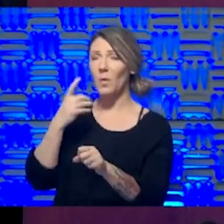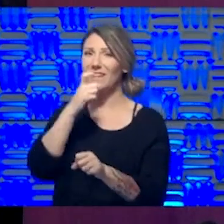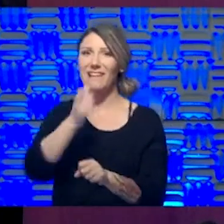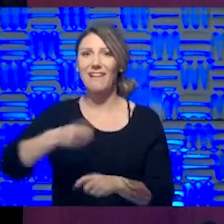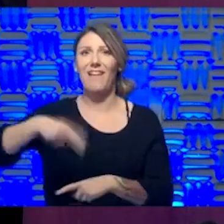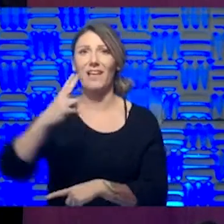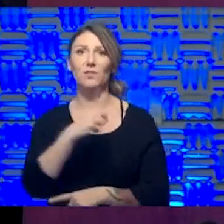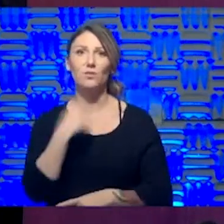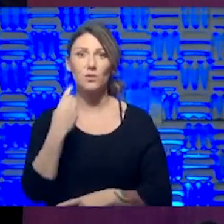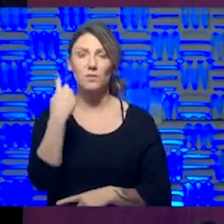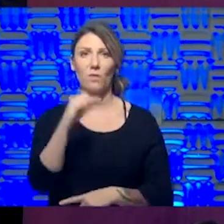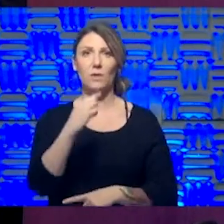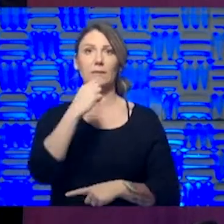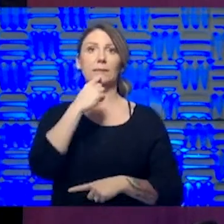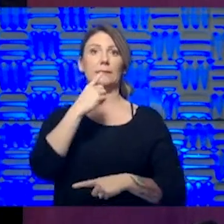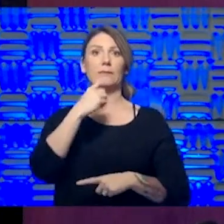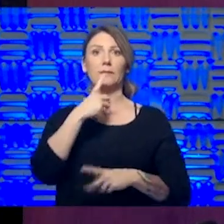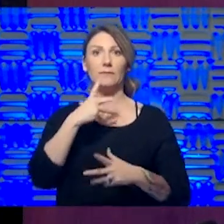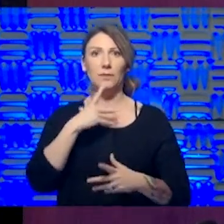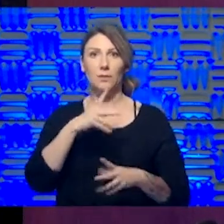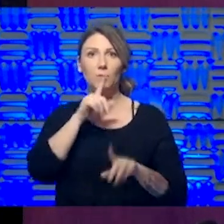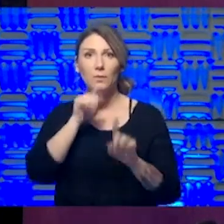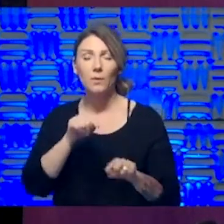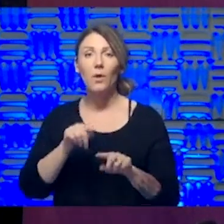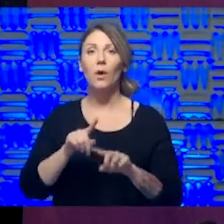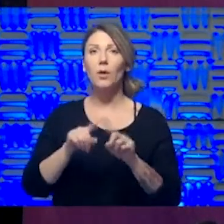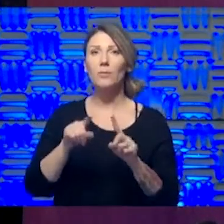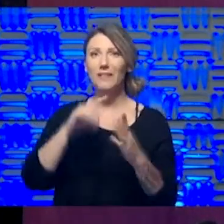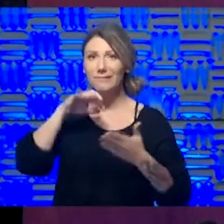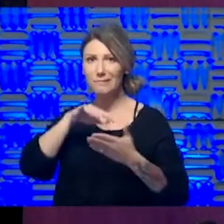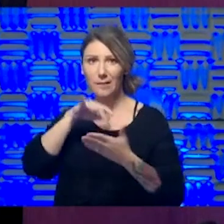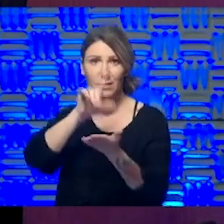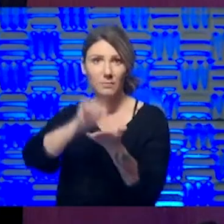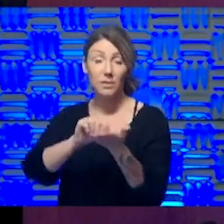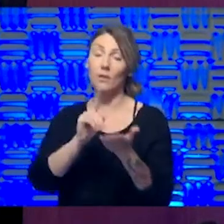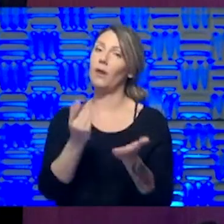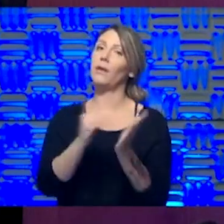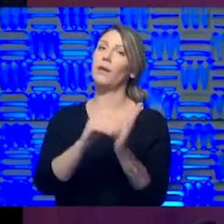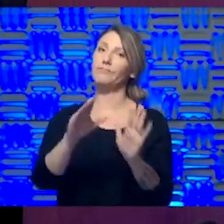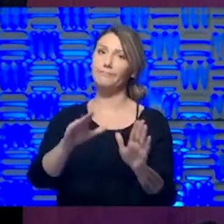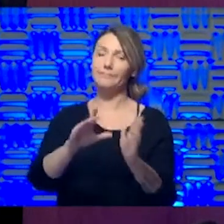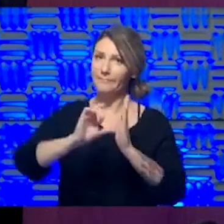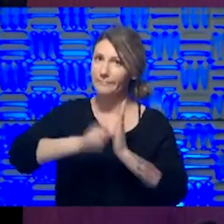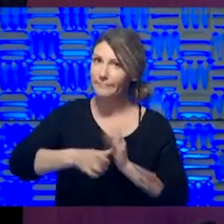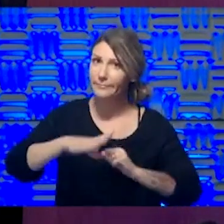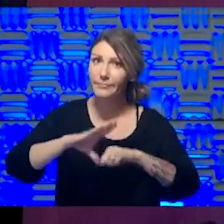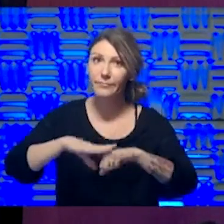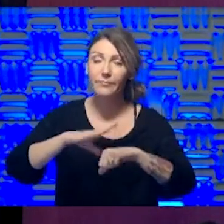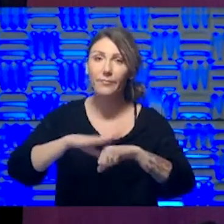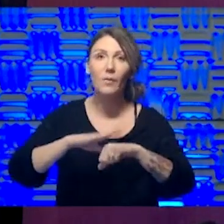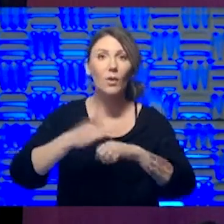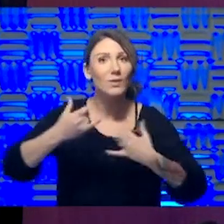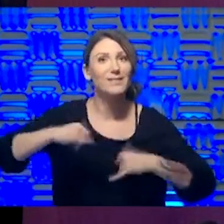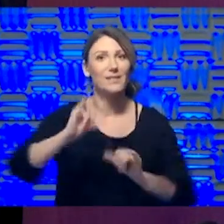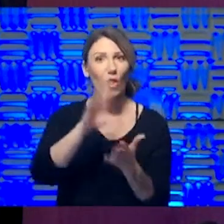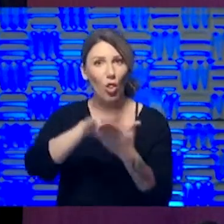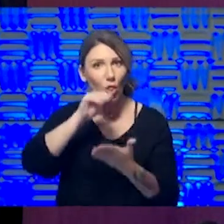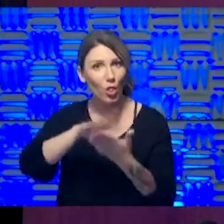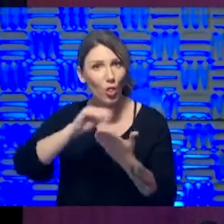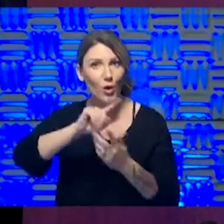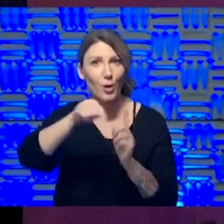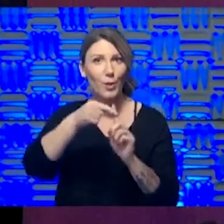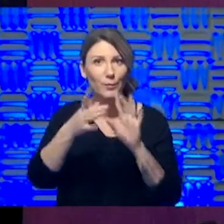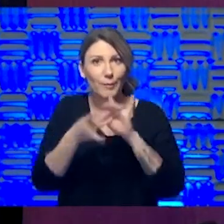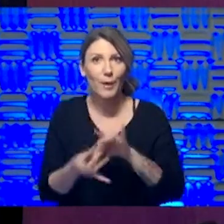severe consequences. I think the studies that have been published so far, again, we're still all learning about the situation, but the studies that have been published so